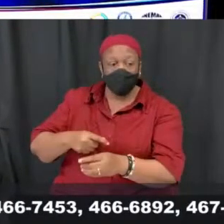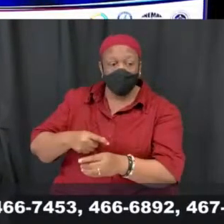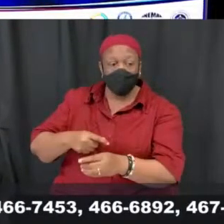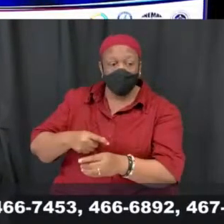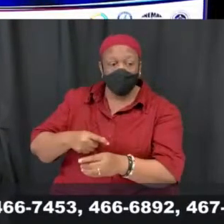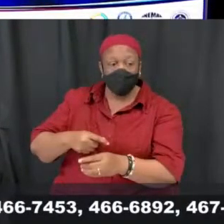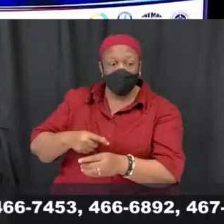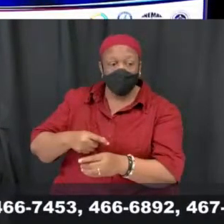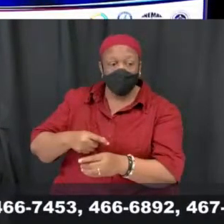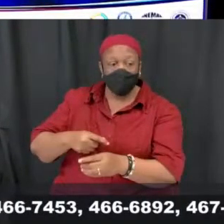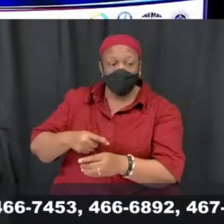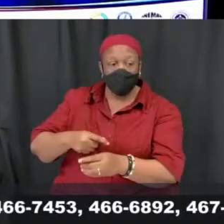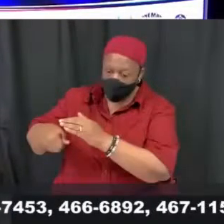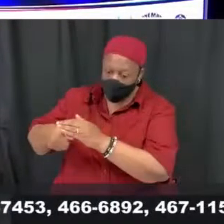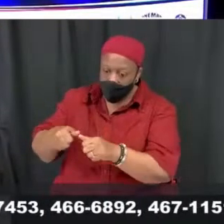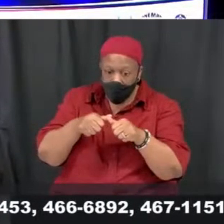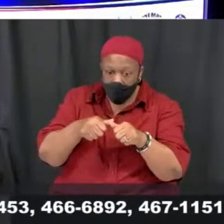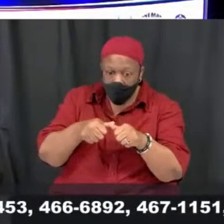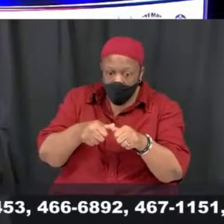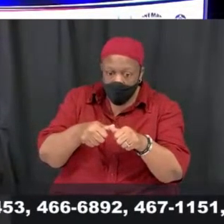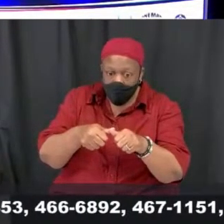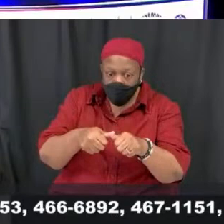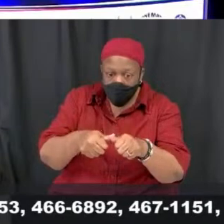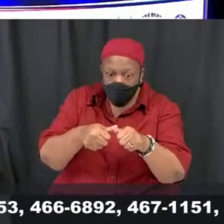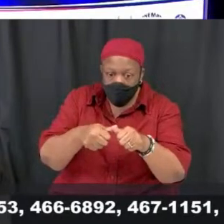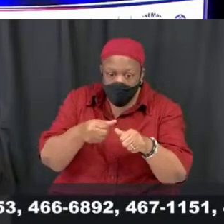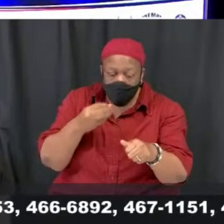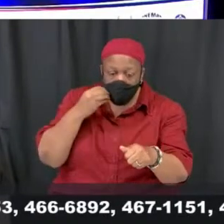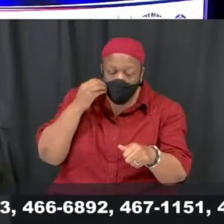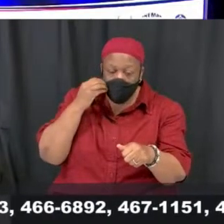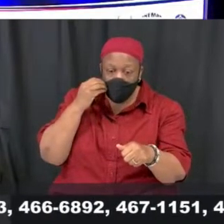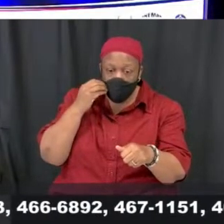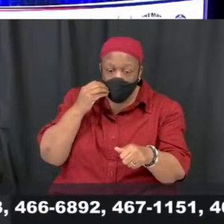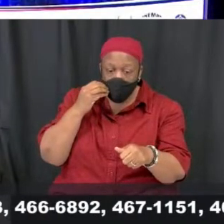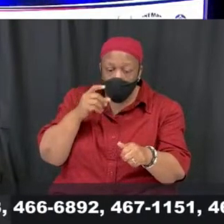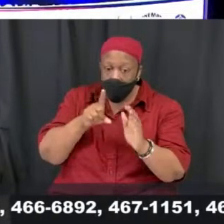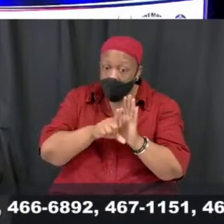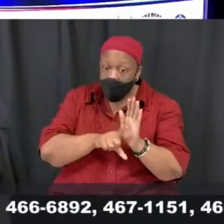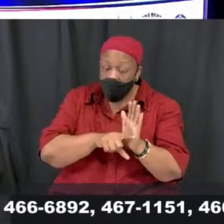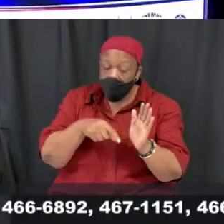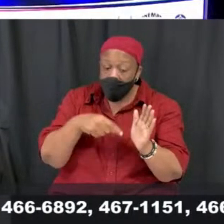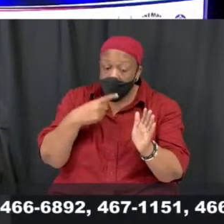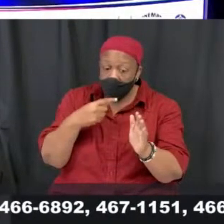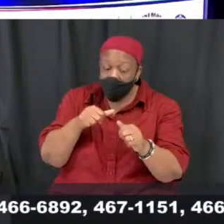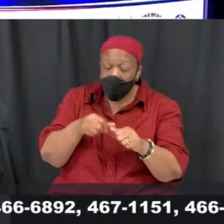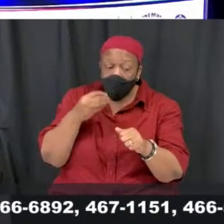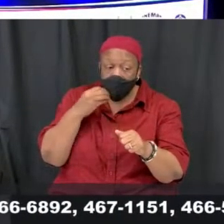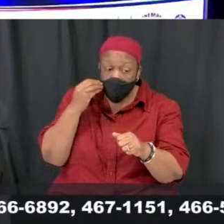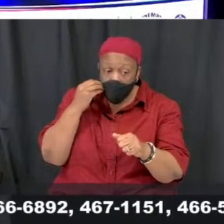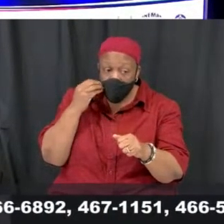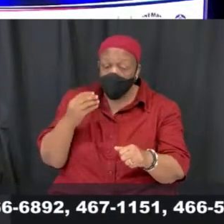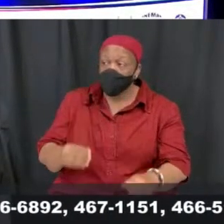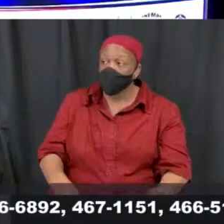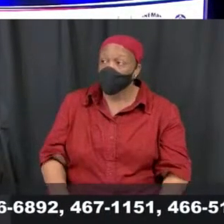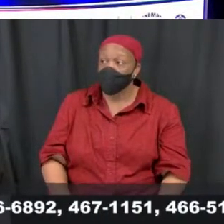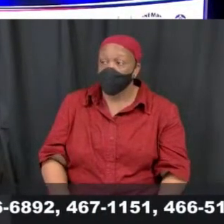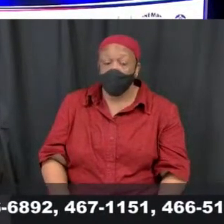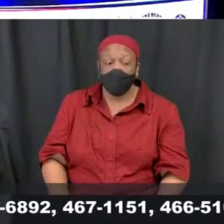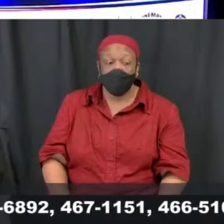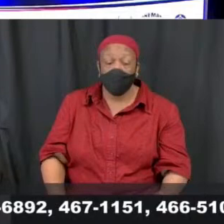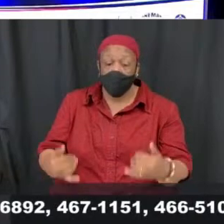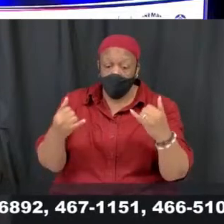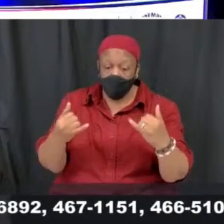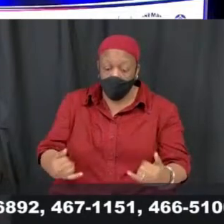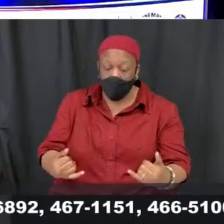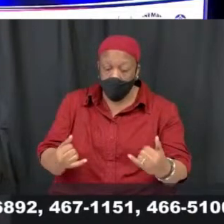chief medical officer, that person is bound by law to remain in quarantine. We have the compliance team who